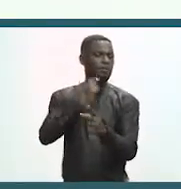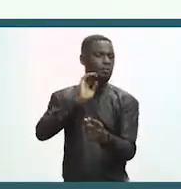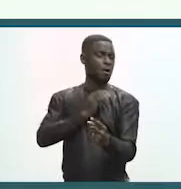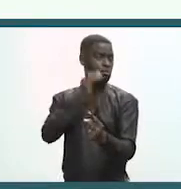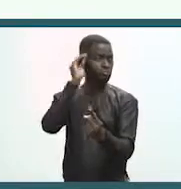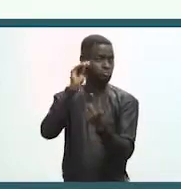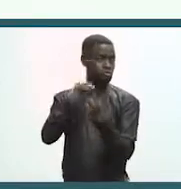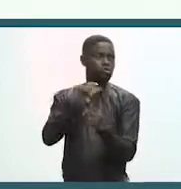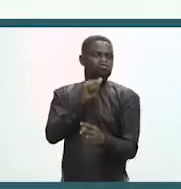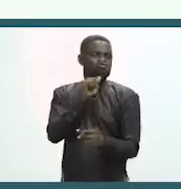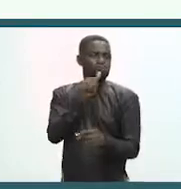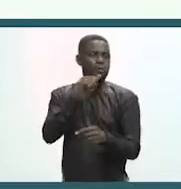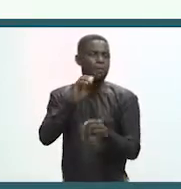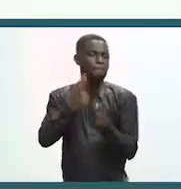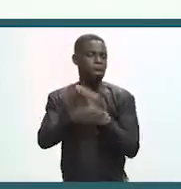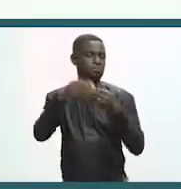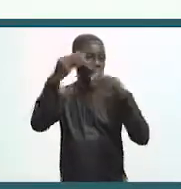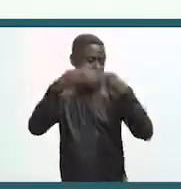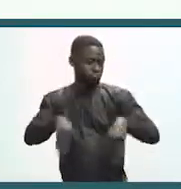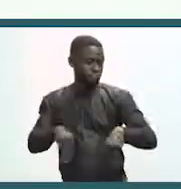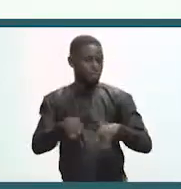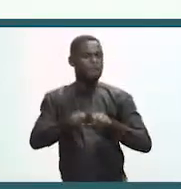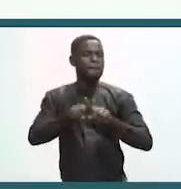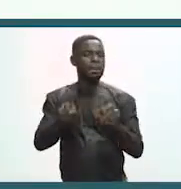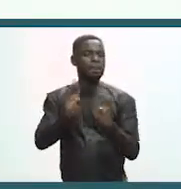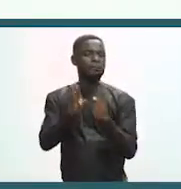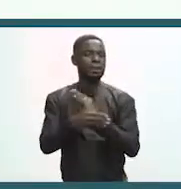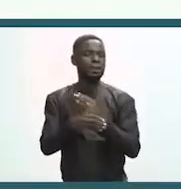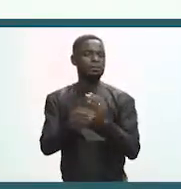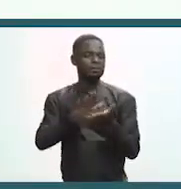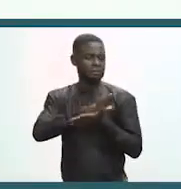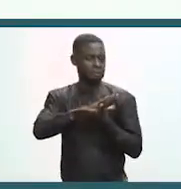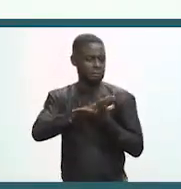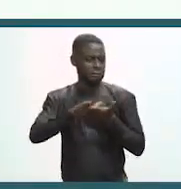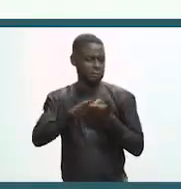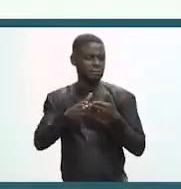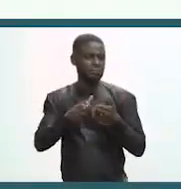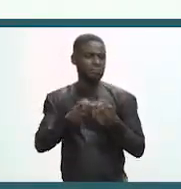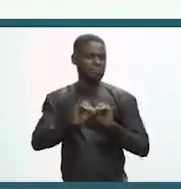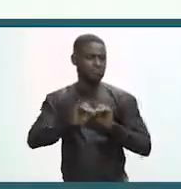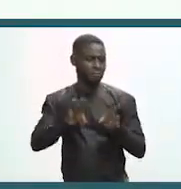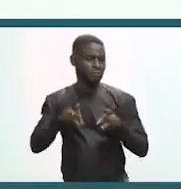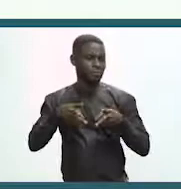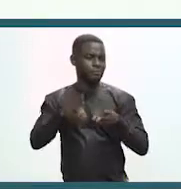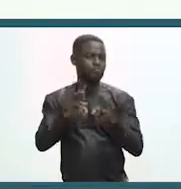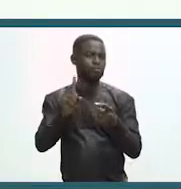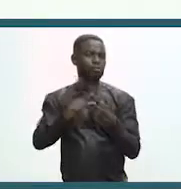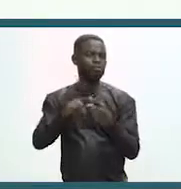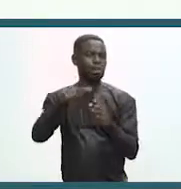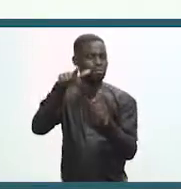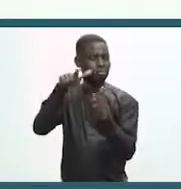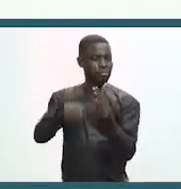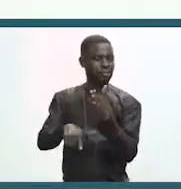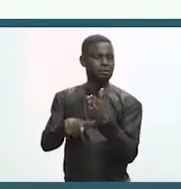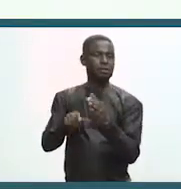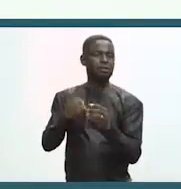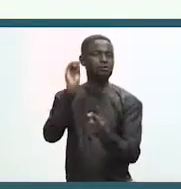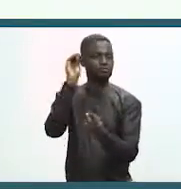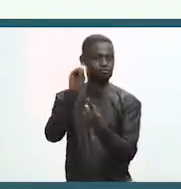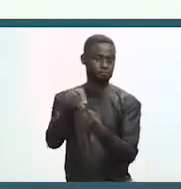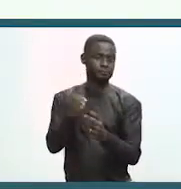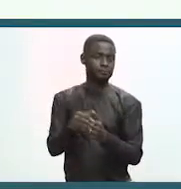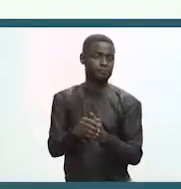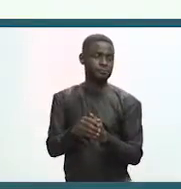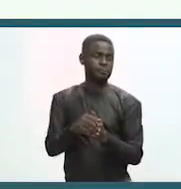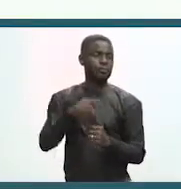by obstacles, but by a clear path to a lesser goal. You don't need